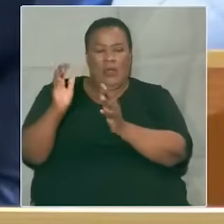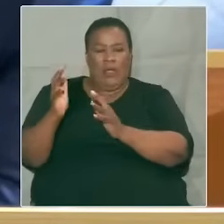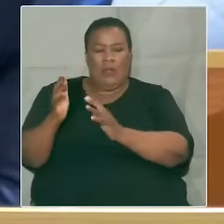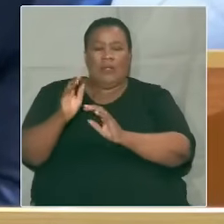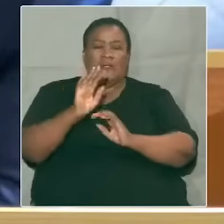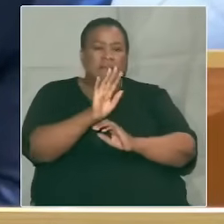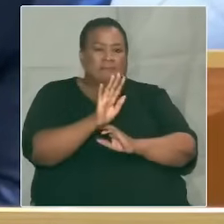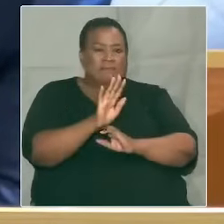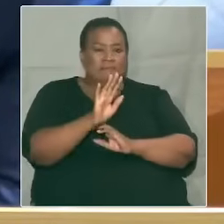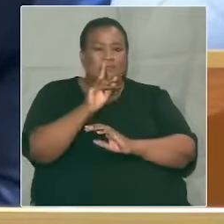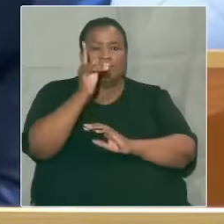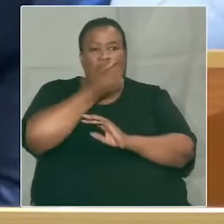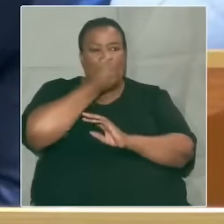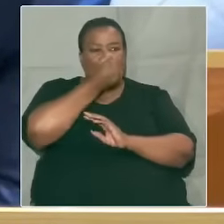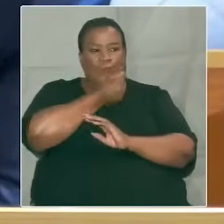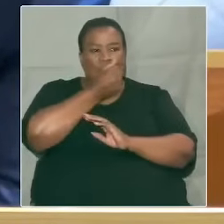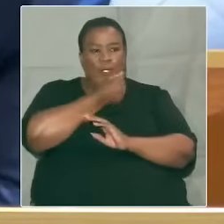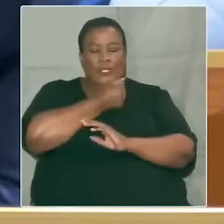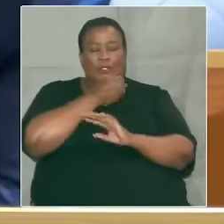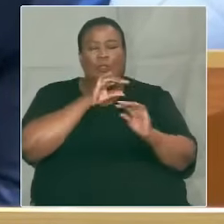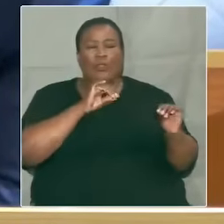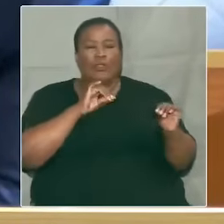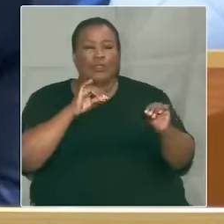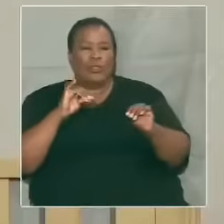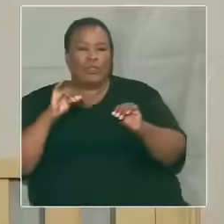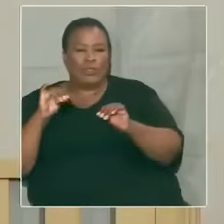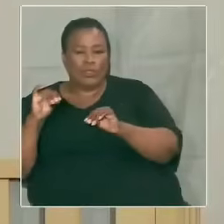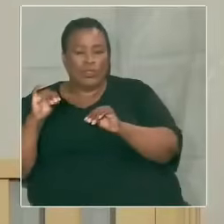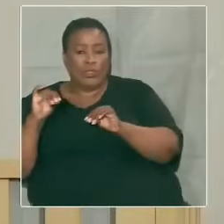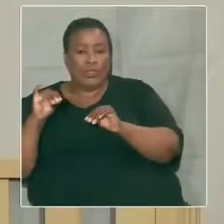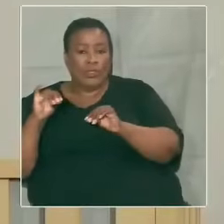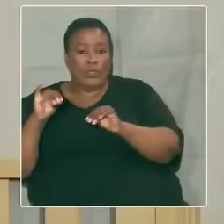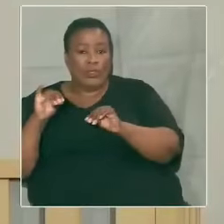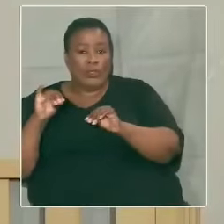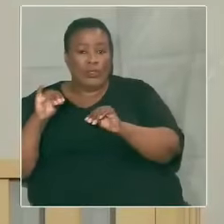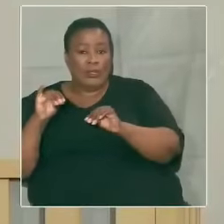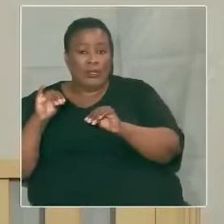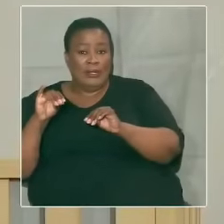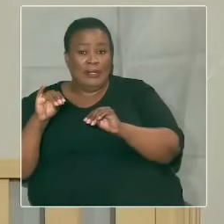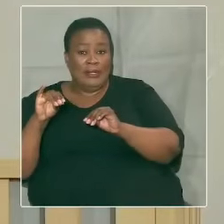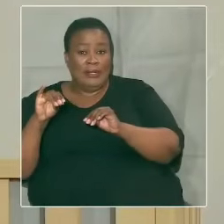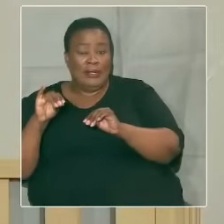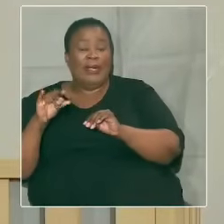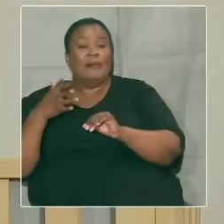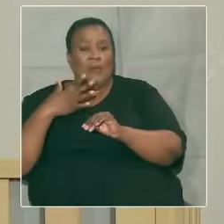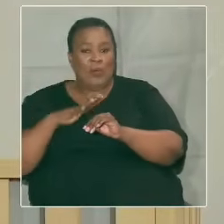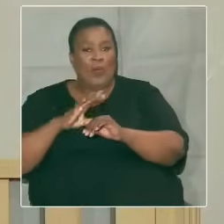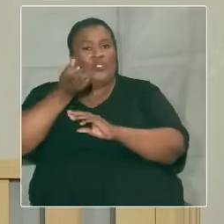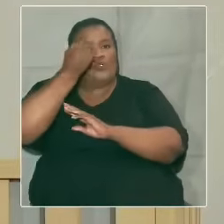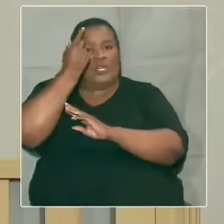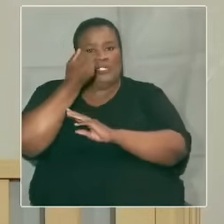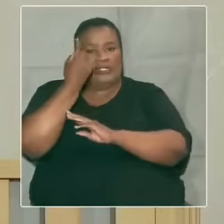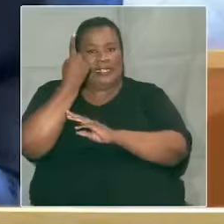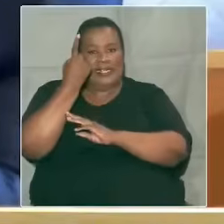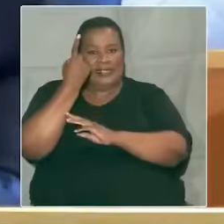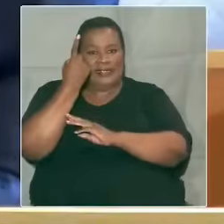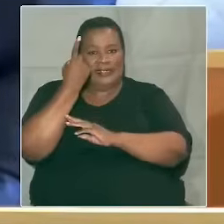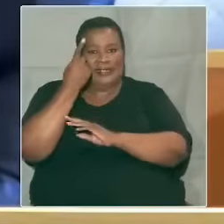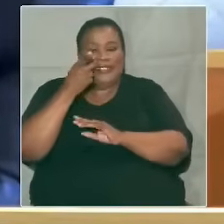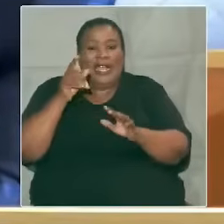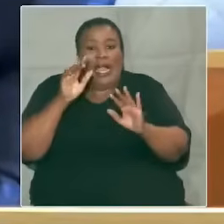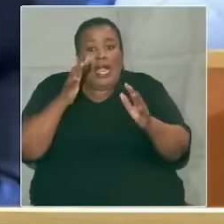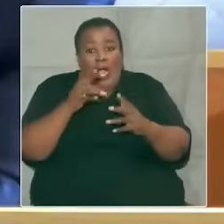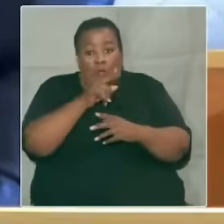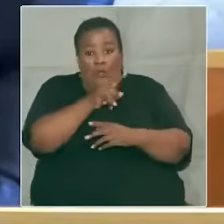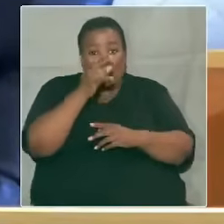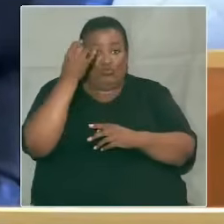General, I am sorry to belabor this, but I just want to understand your thinking. It